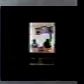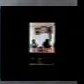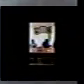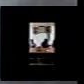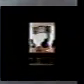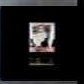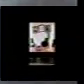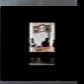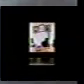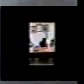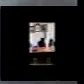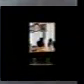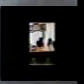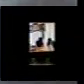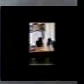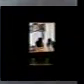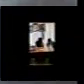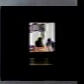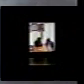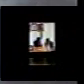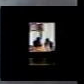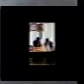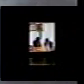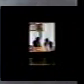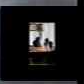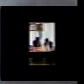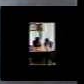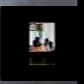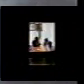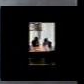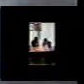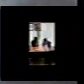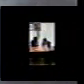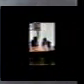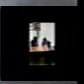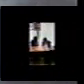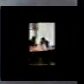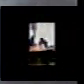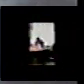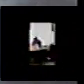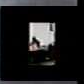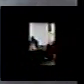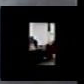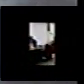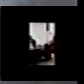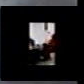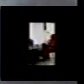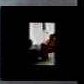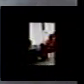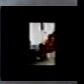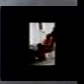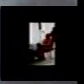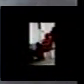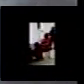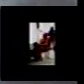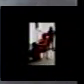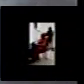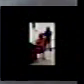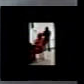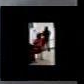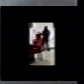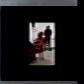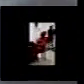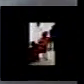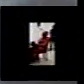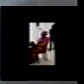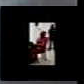Check up yourself. Is there right now? Is there right now? All those things are pulled now. All those things are cast down. All those